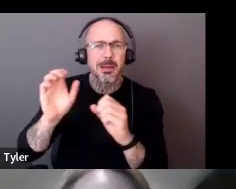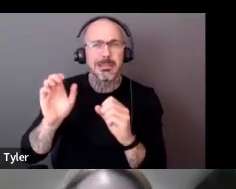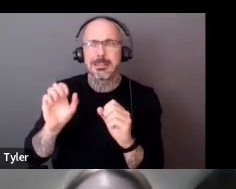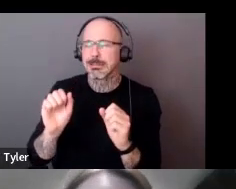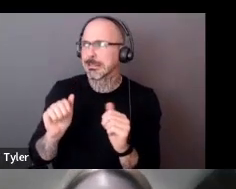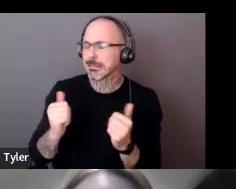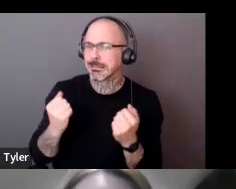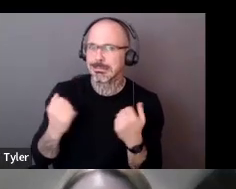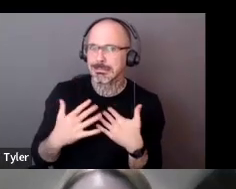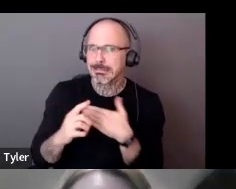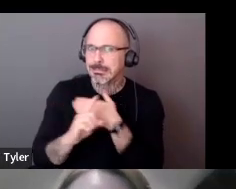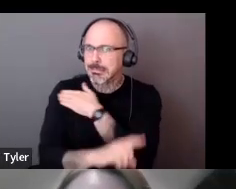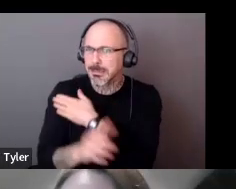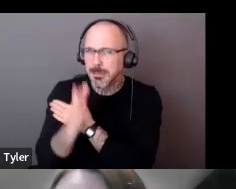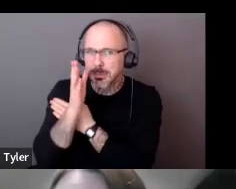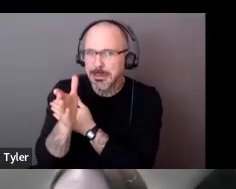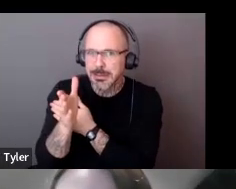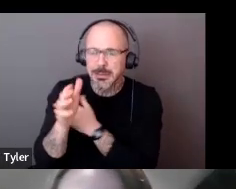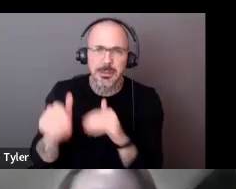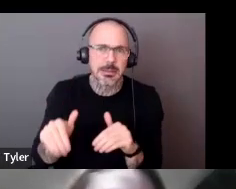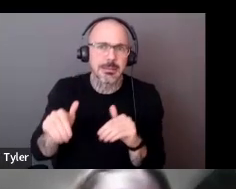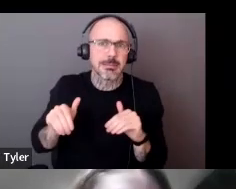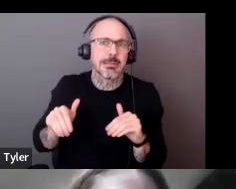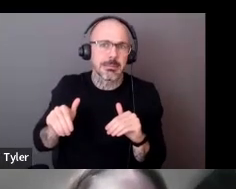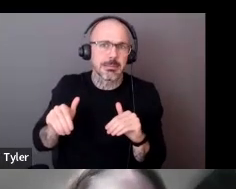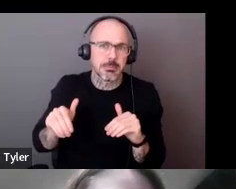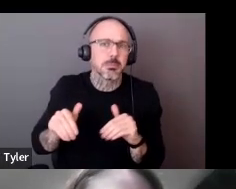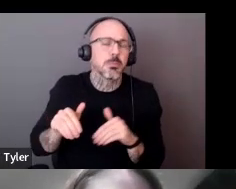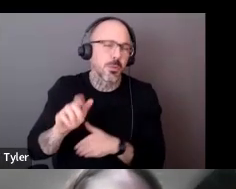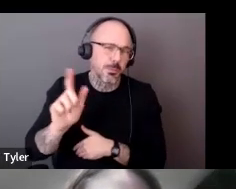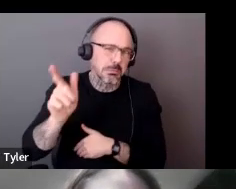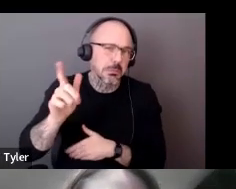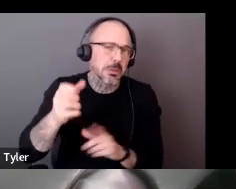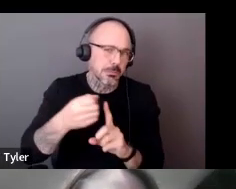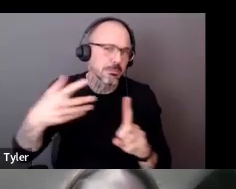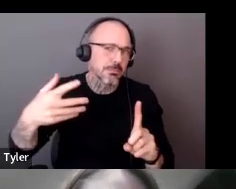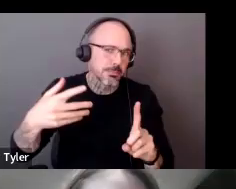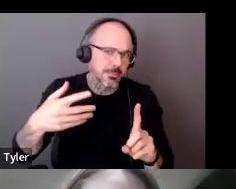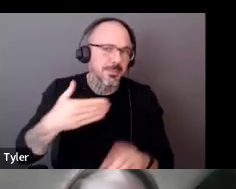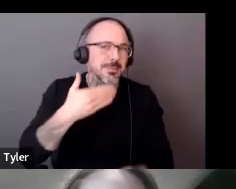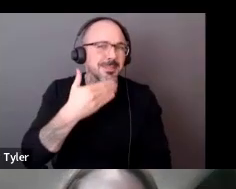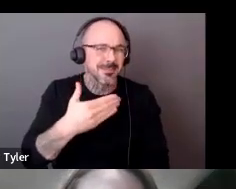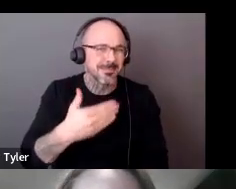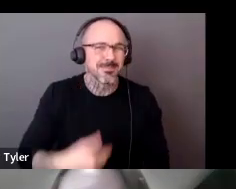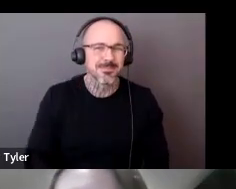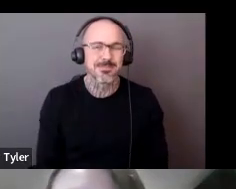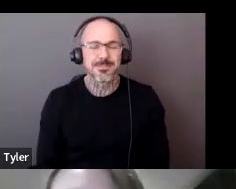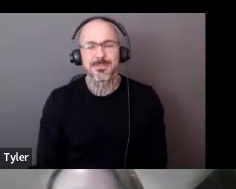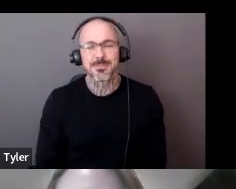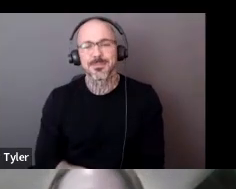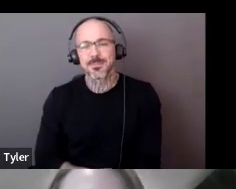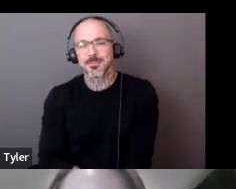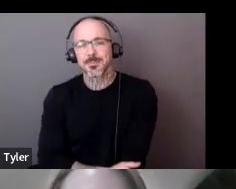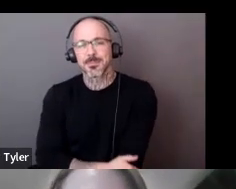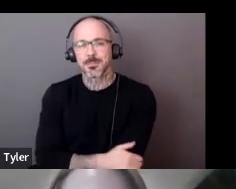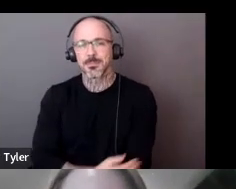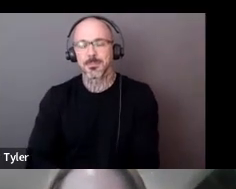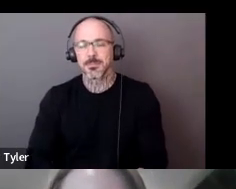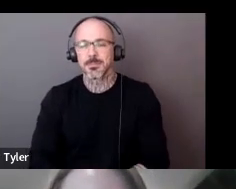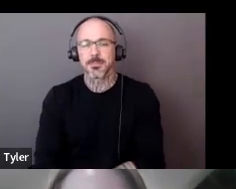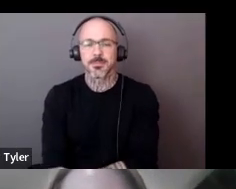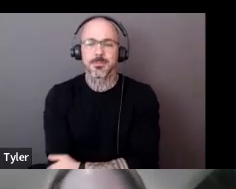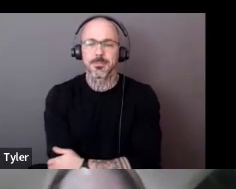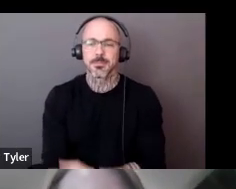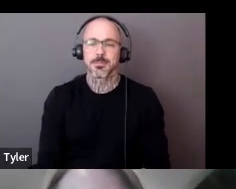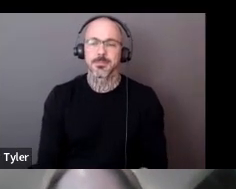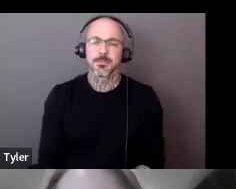in our next coming questions. Thank you so much, Tara. Okay. Yeah. We have two more questions.